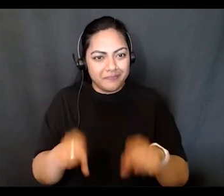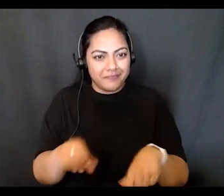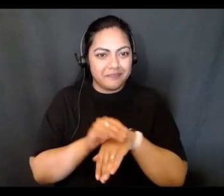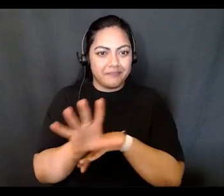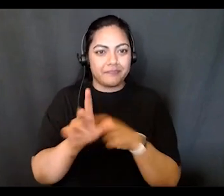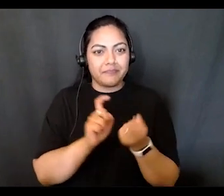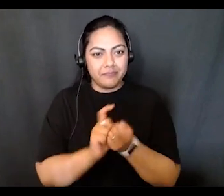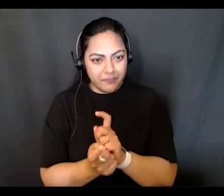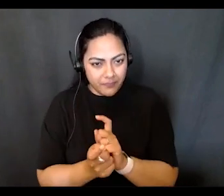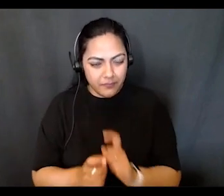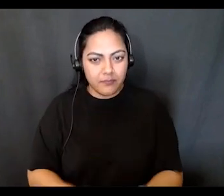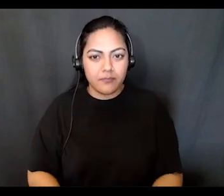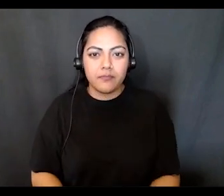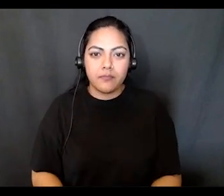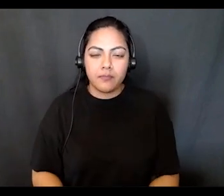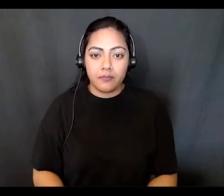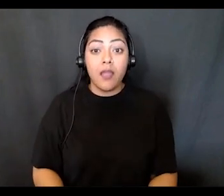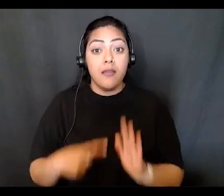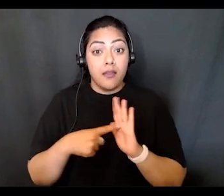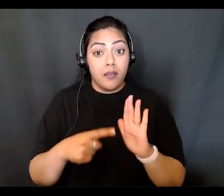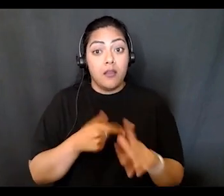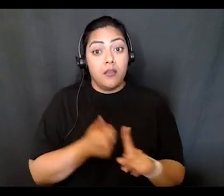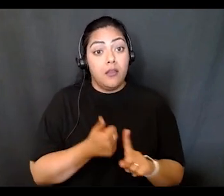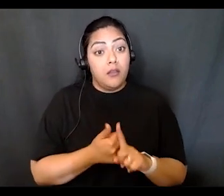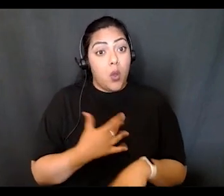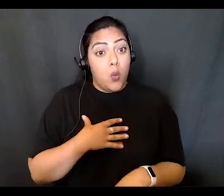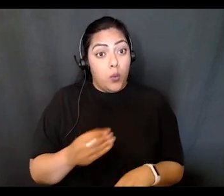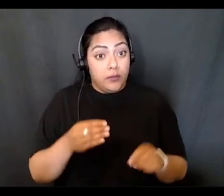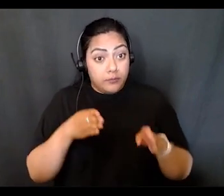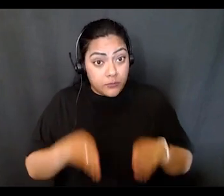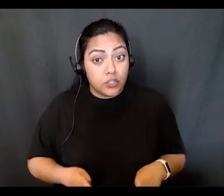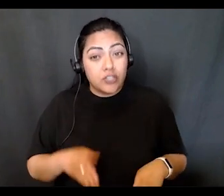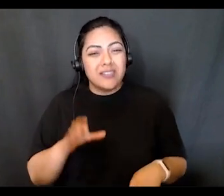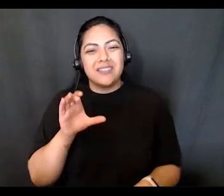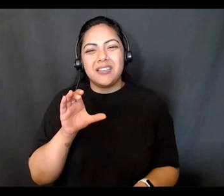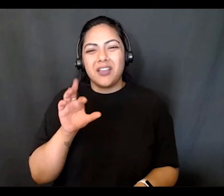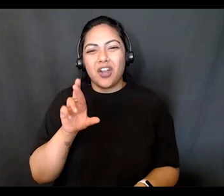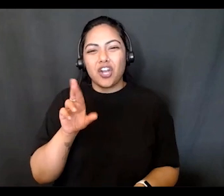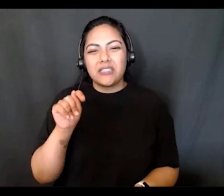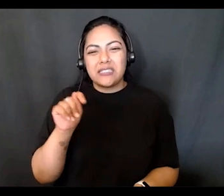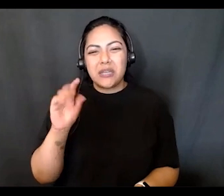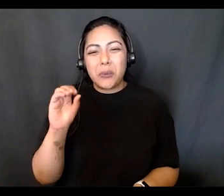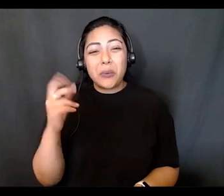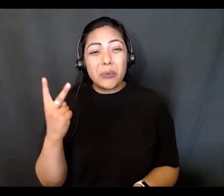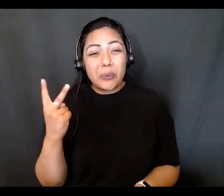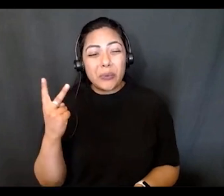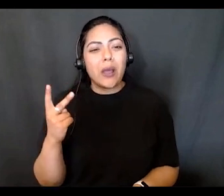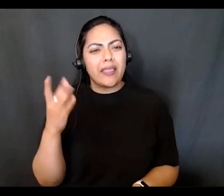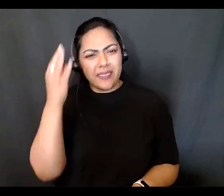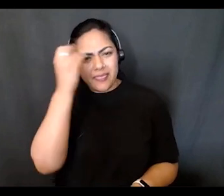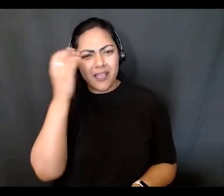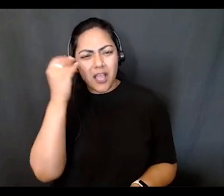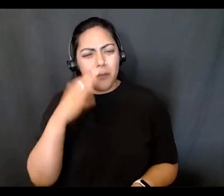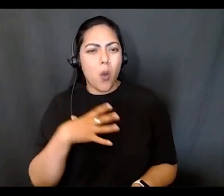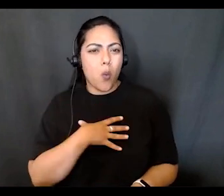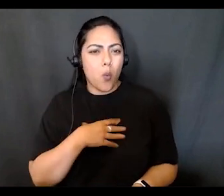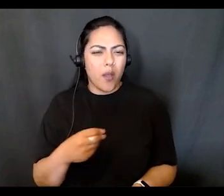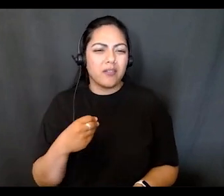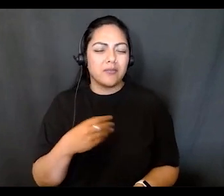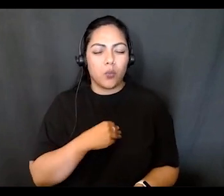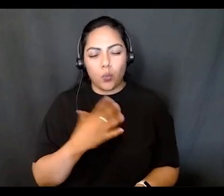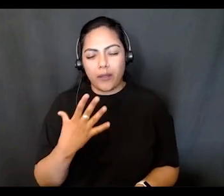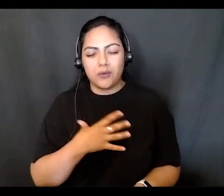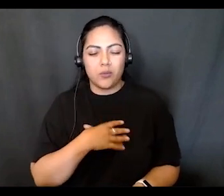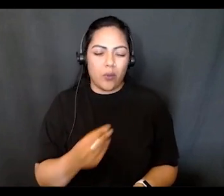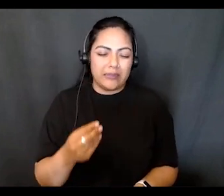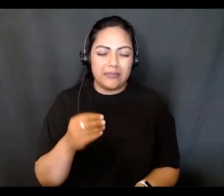So here, one of the things which, like, if you're a white person, as an example, CRT 002, thinking about whiteness, white supremacy, white fragility,